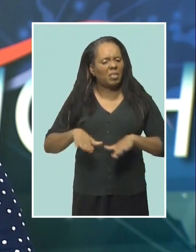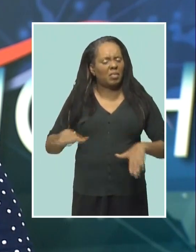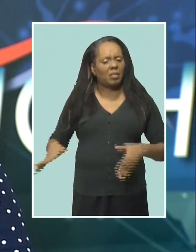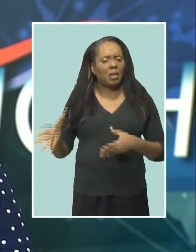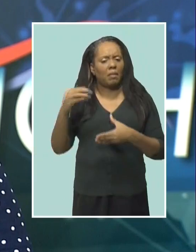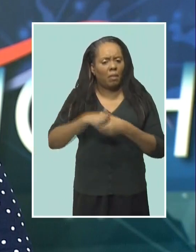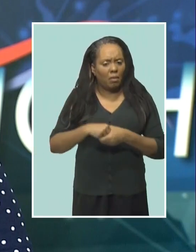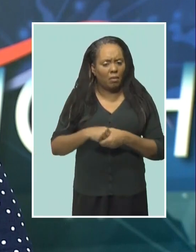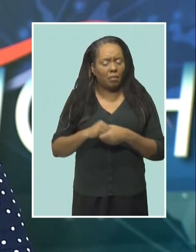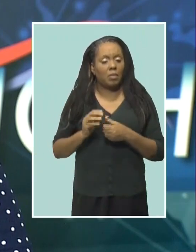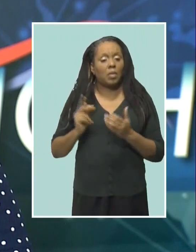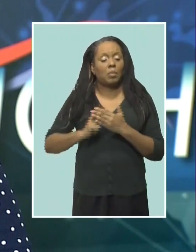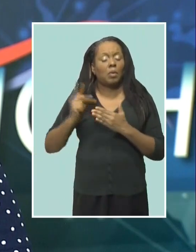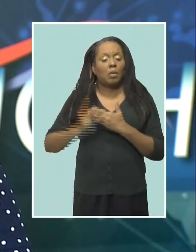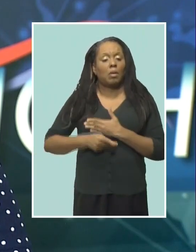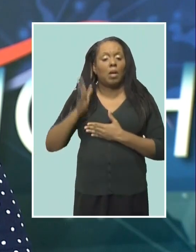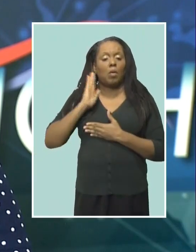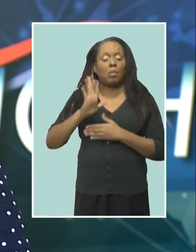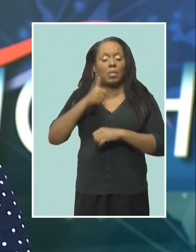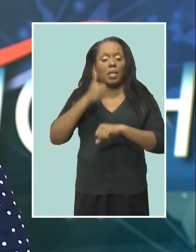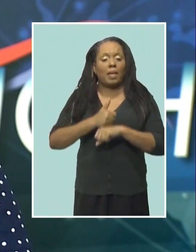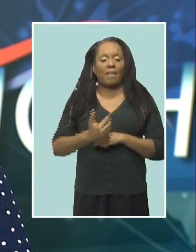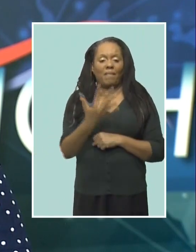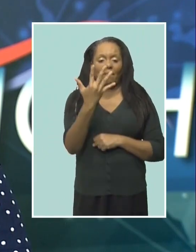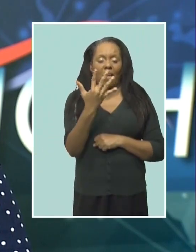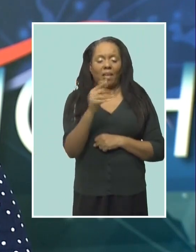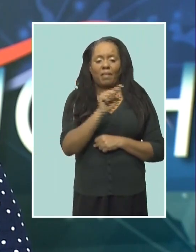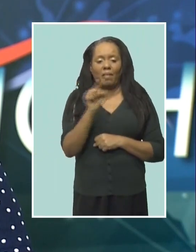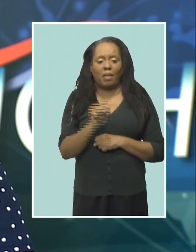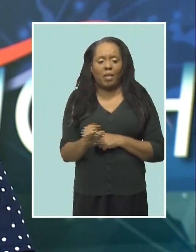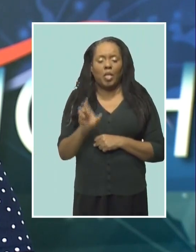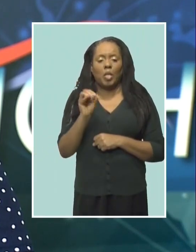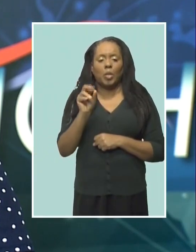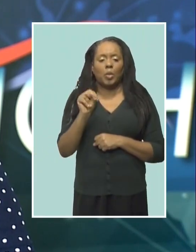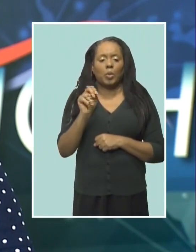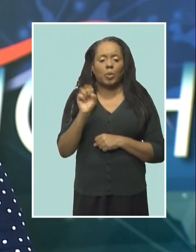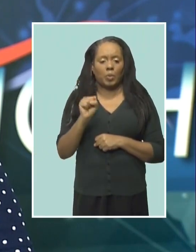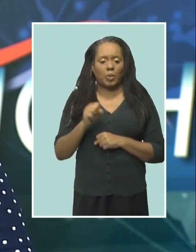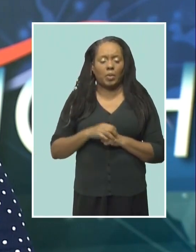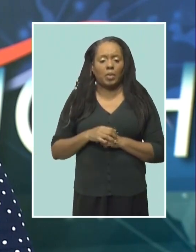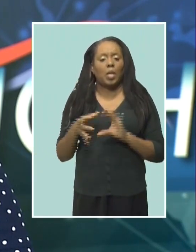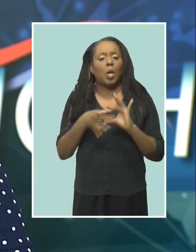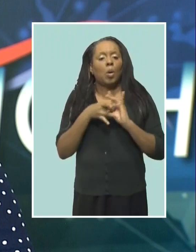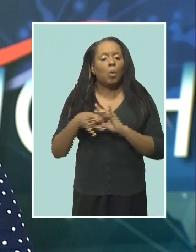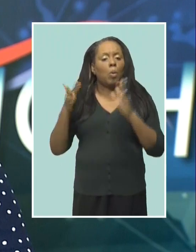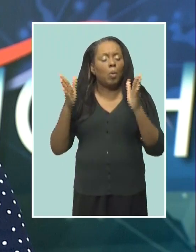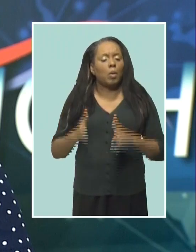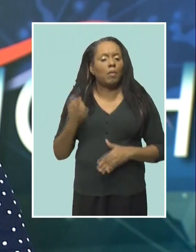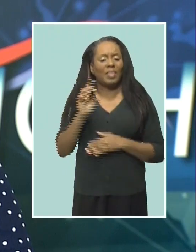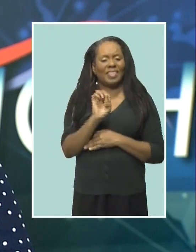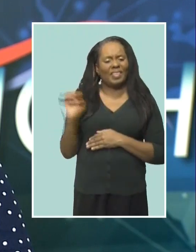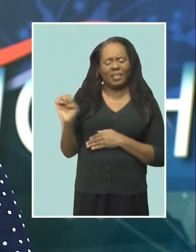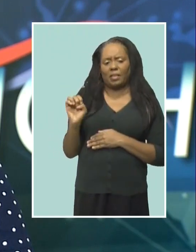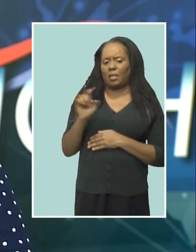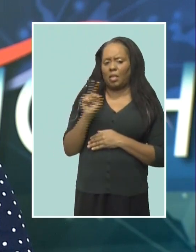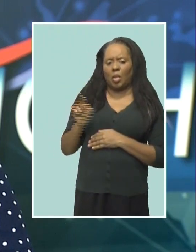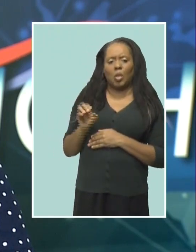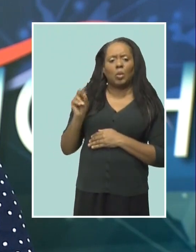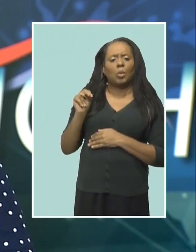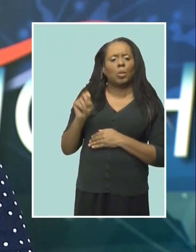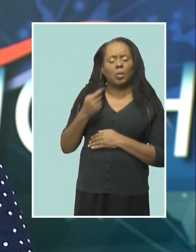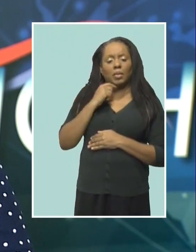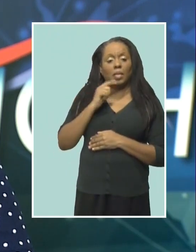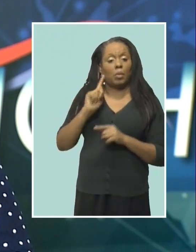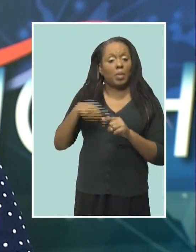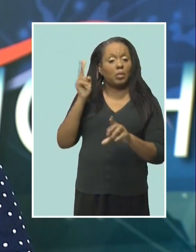The program is being rolled out in 5 zones in the first instance. Coordinating captain of the Eastern Zone, Rashida Brereton,